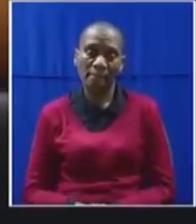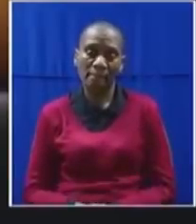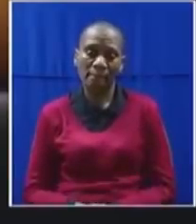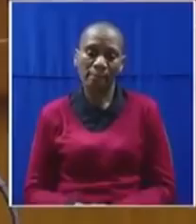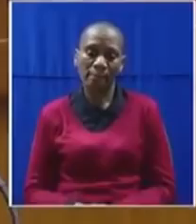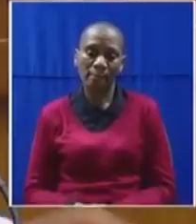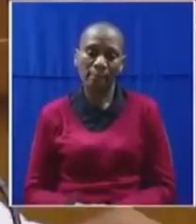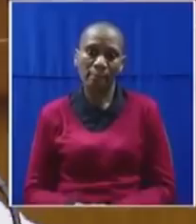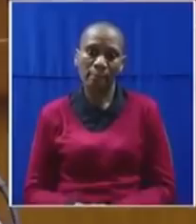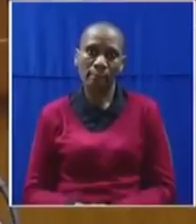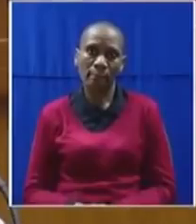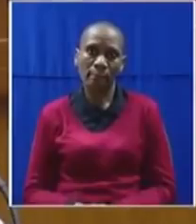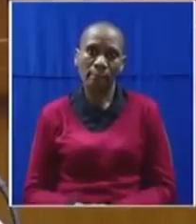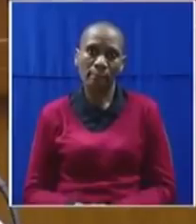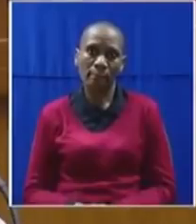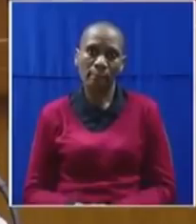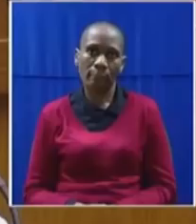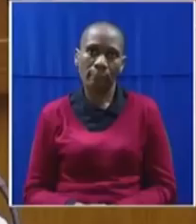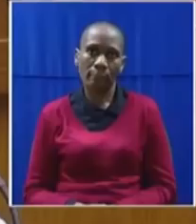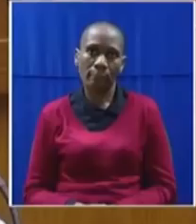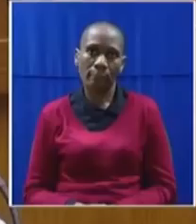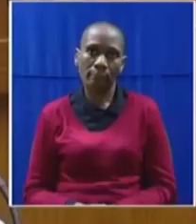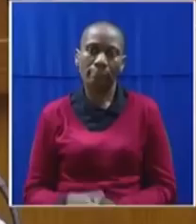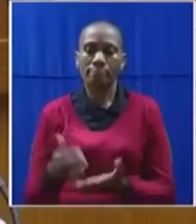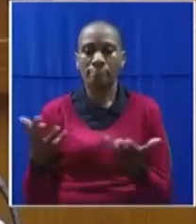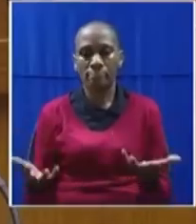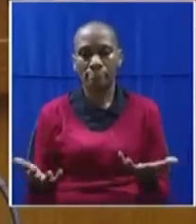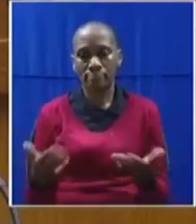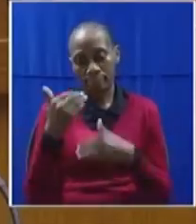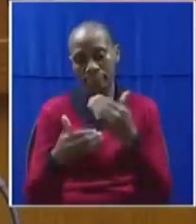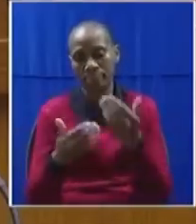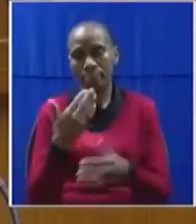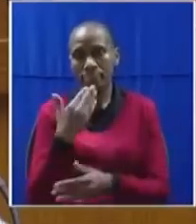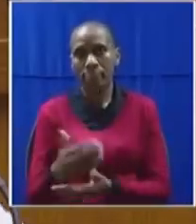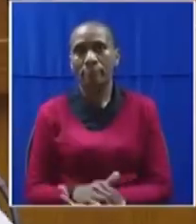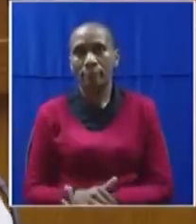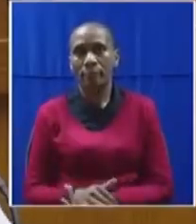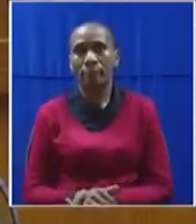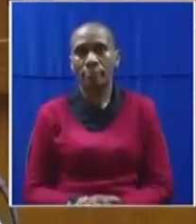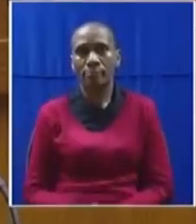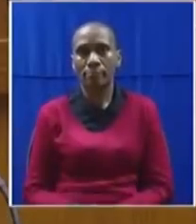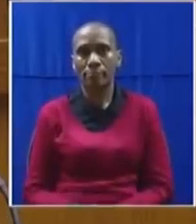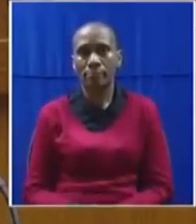referring to my colleagues in the opposition benches. Thank you. Proceed. Thank you. Well,